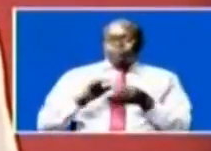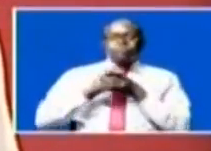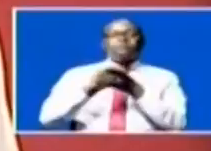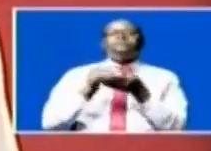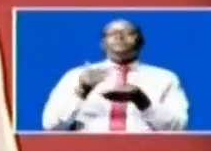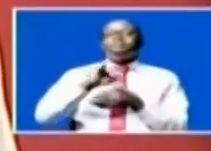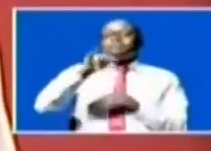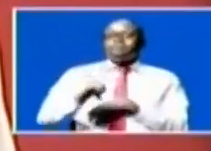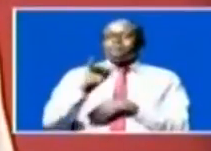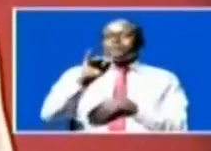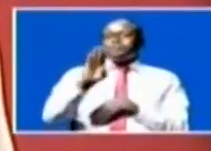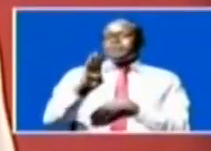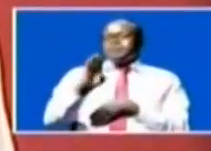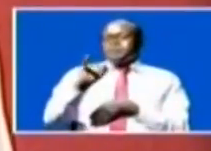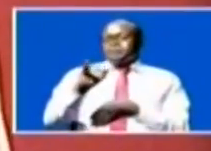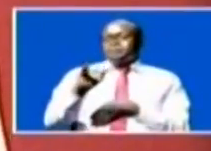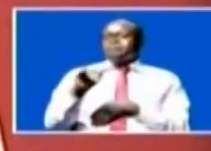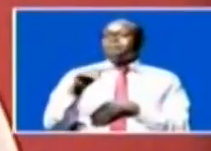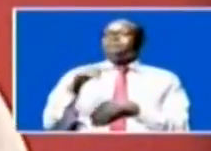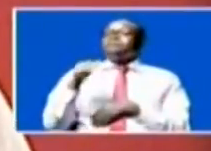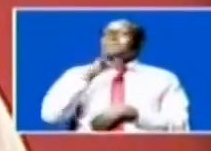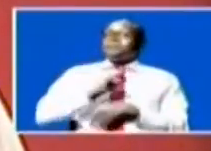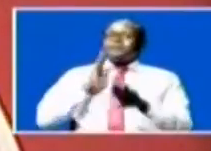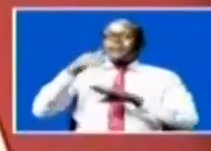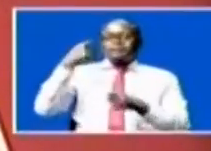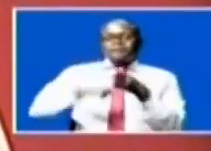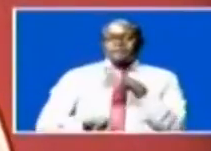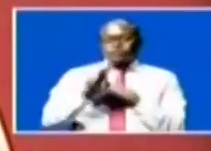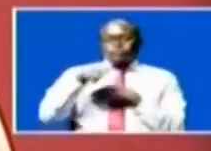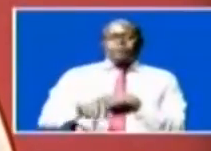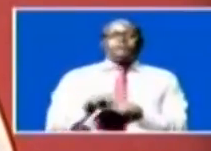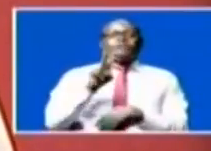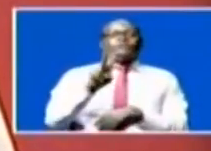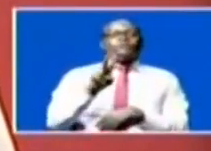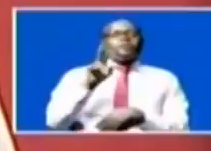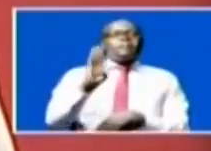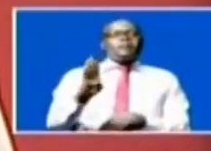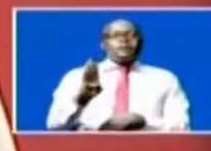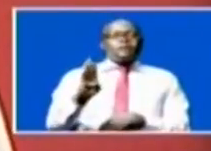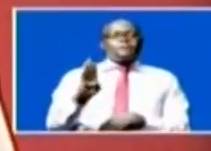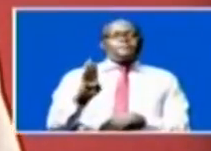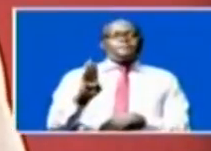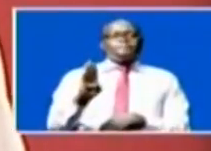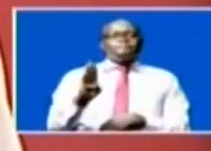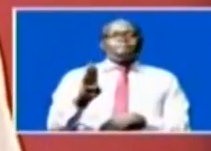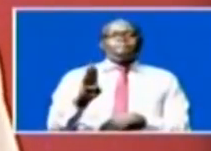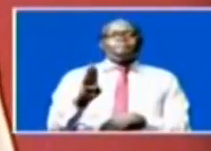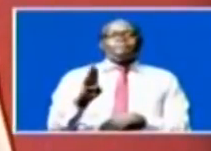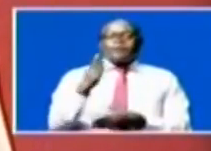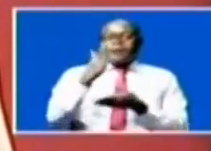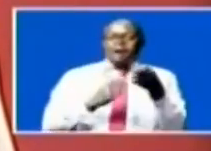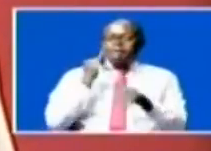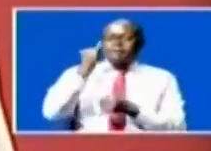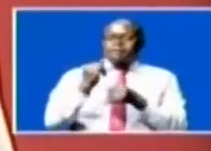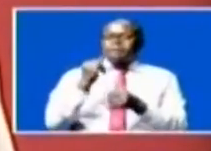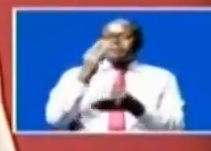has reported a profit after tax of 2.42 billion shillings, up from 2.34 billion shillings in its half-year